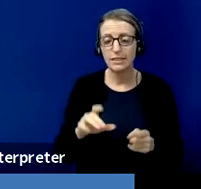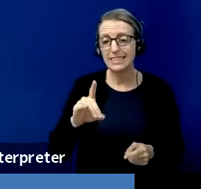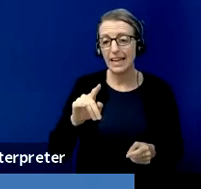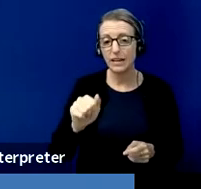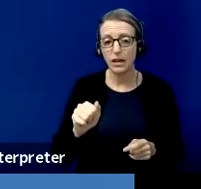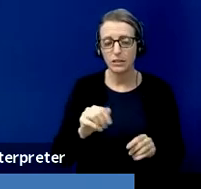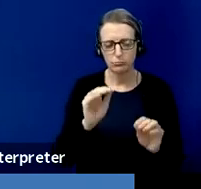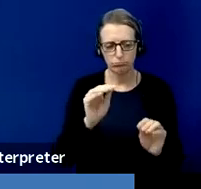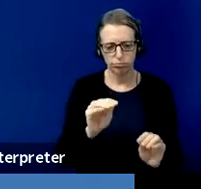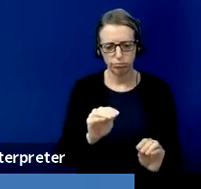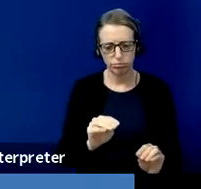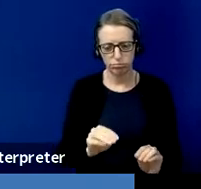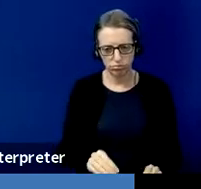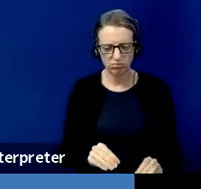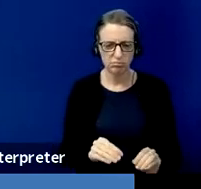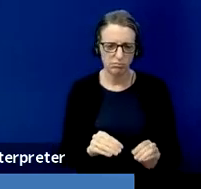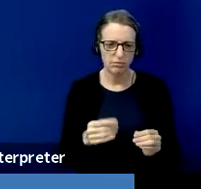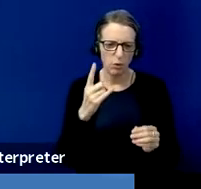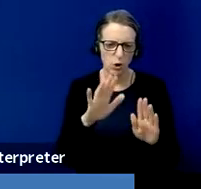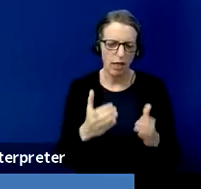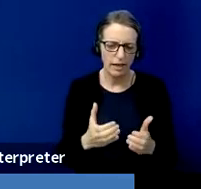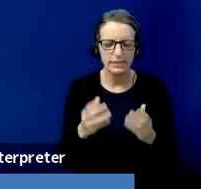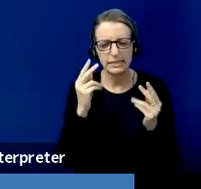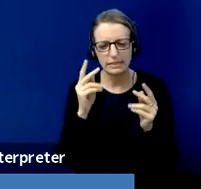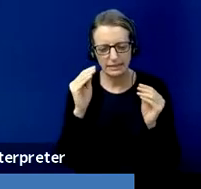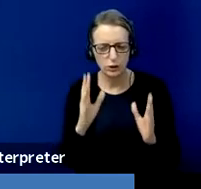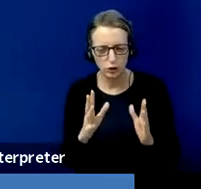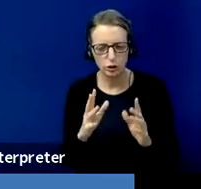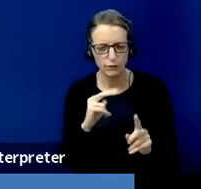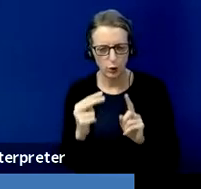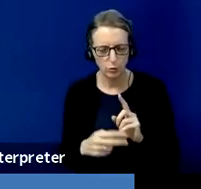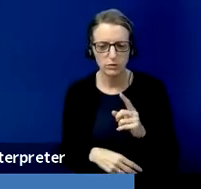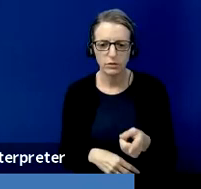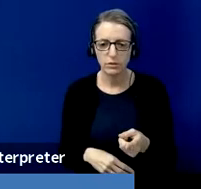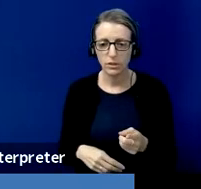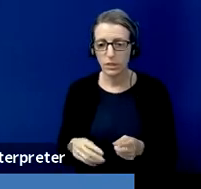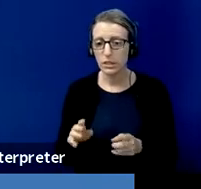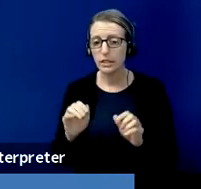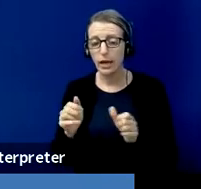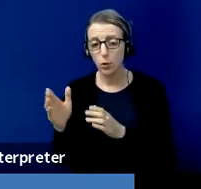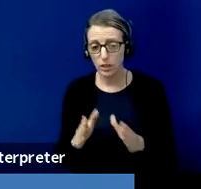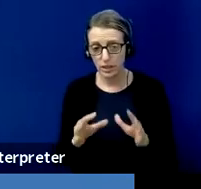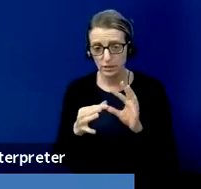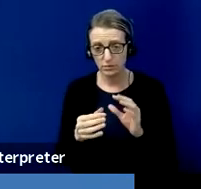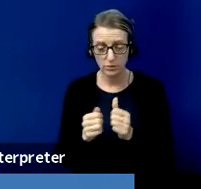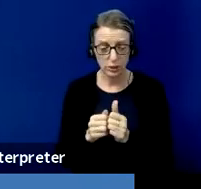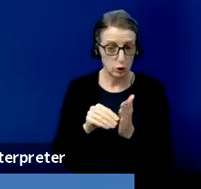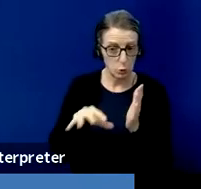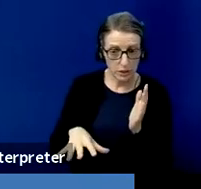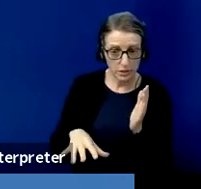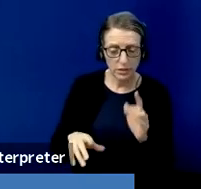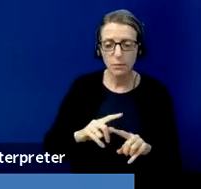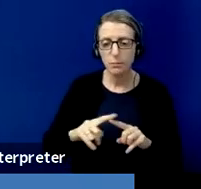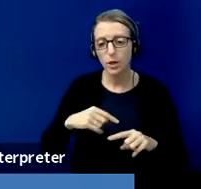your entire class as the teacher view. You can organize it by just students if you'd like. But when you're ready